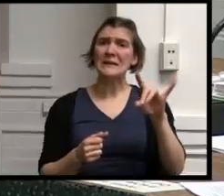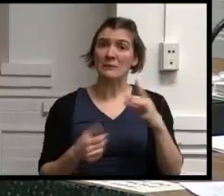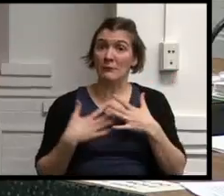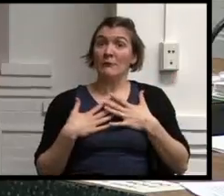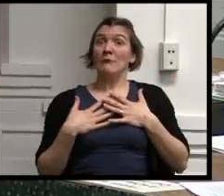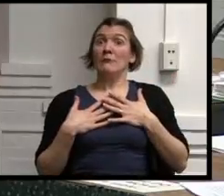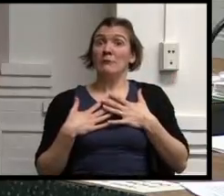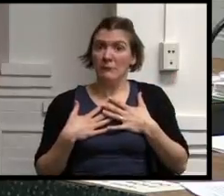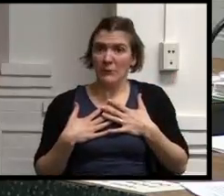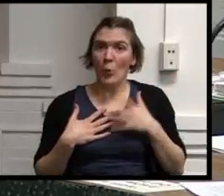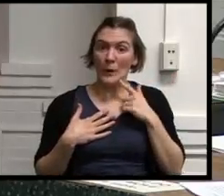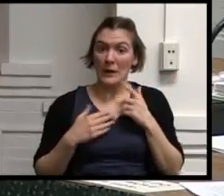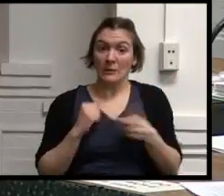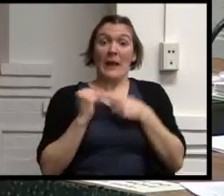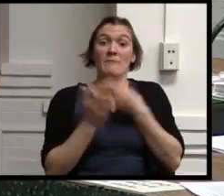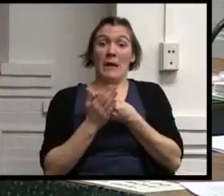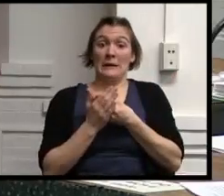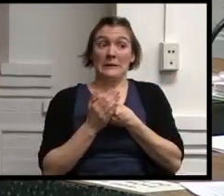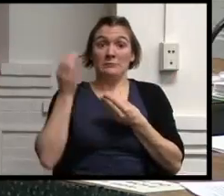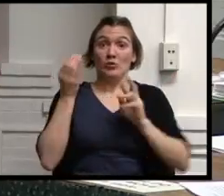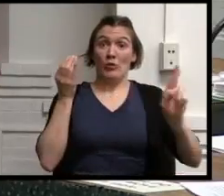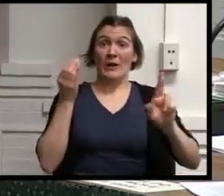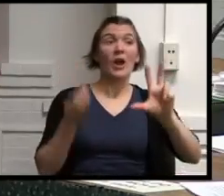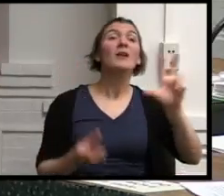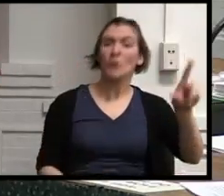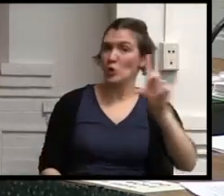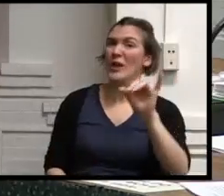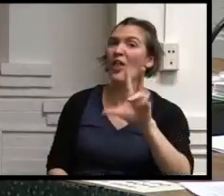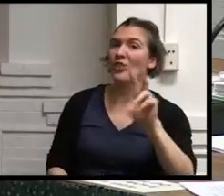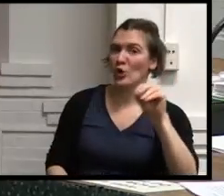did $30,000.